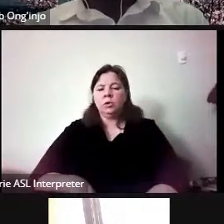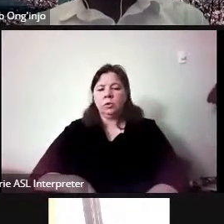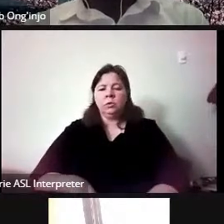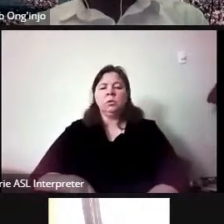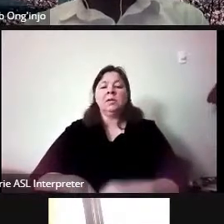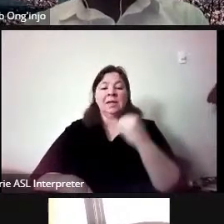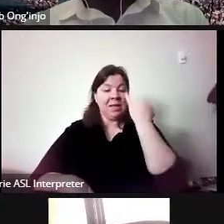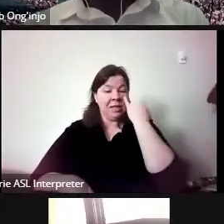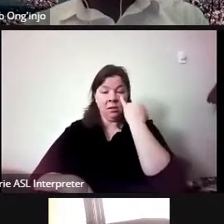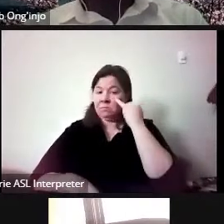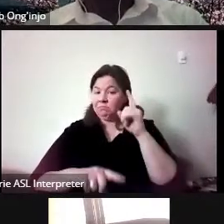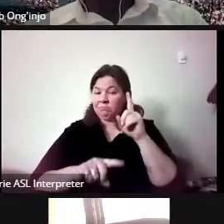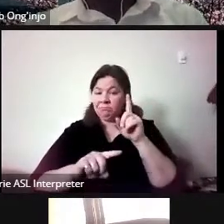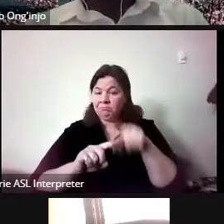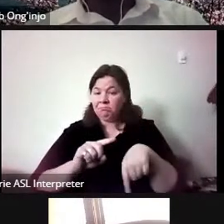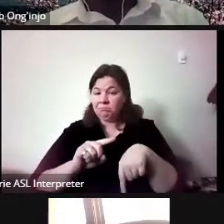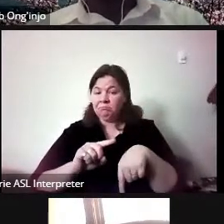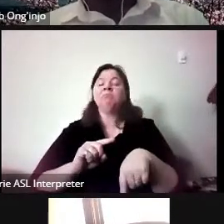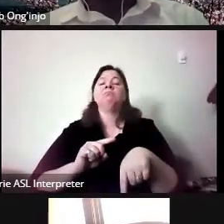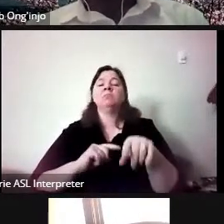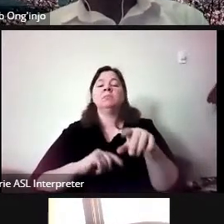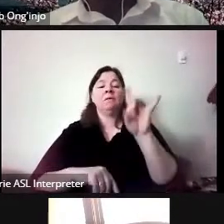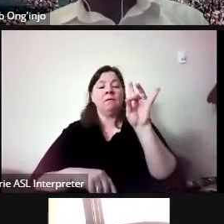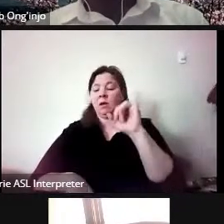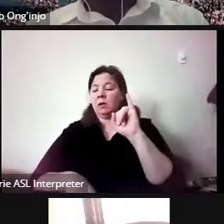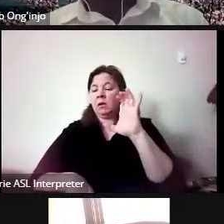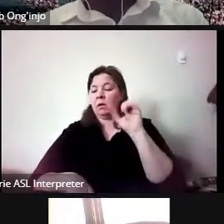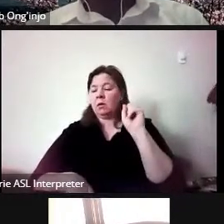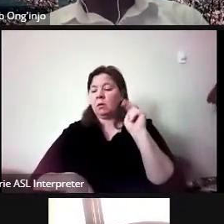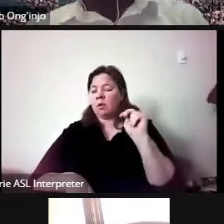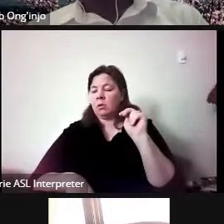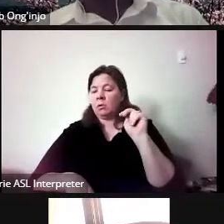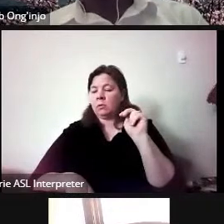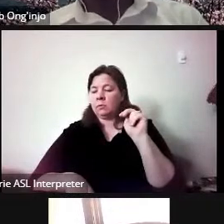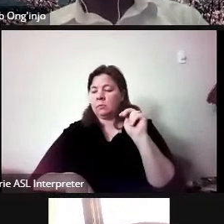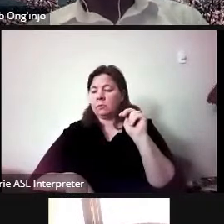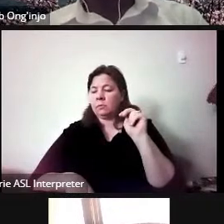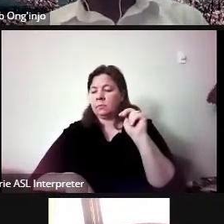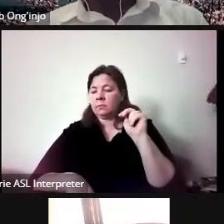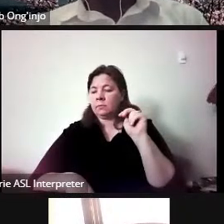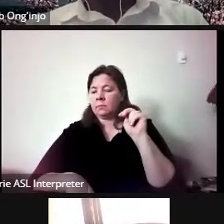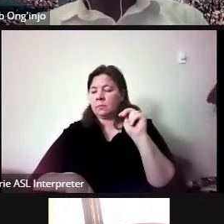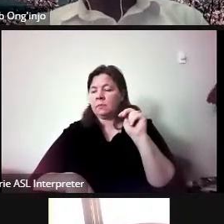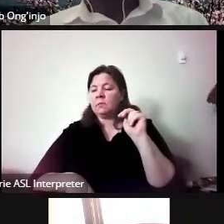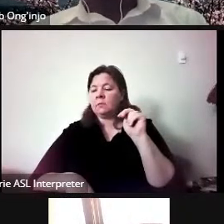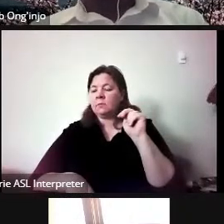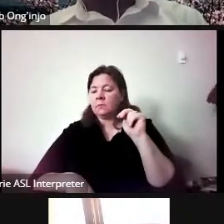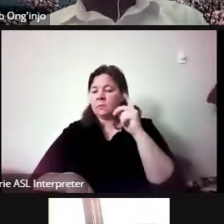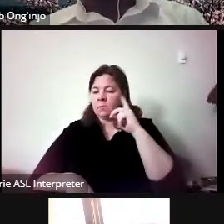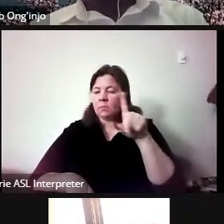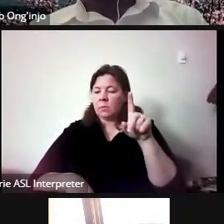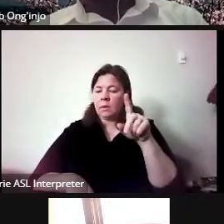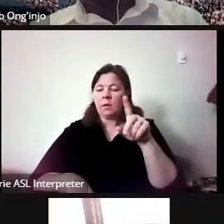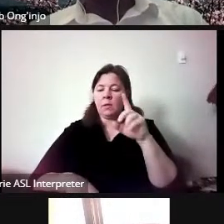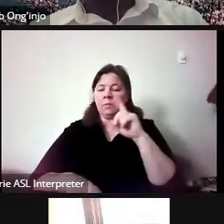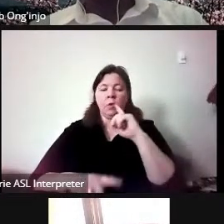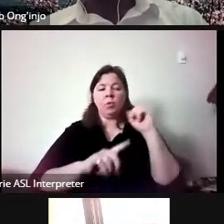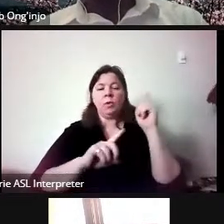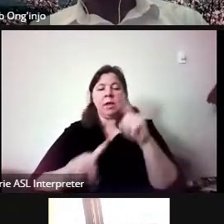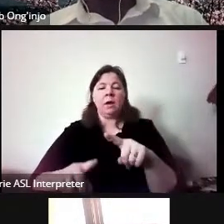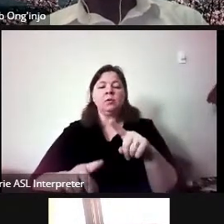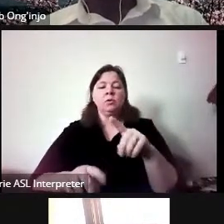If you can't find that icon, where I see, I'm not sure if it's because I'm a co-host, it says reactions. In that, there